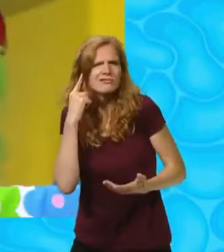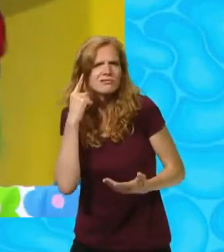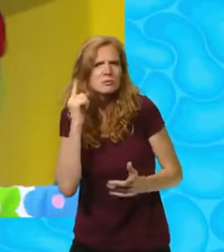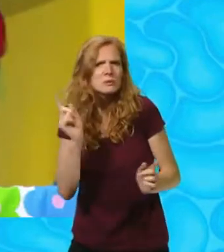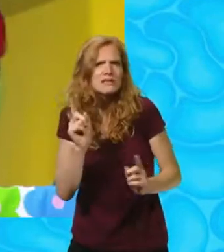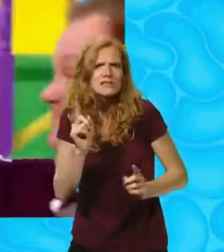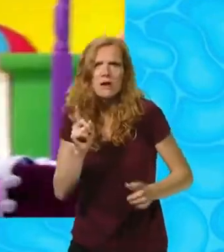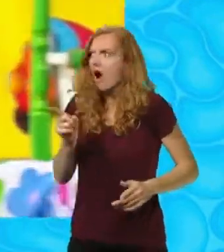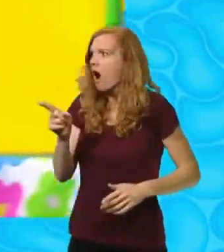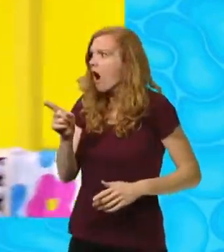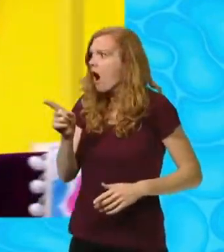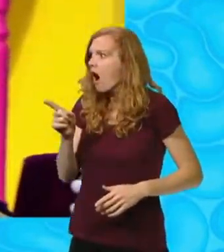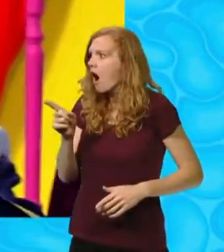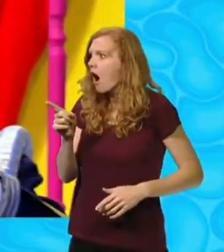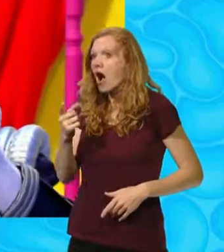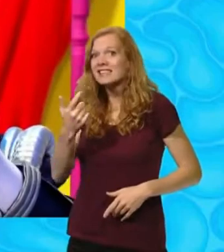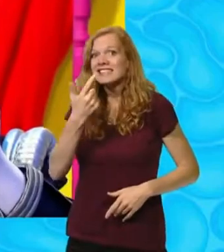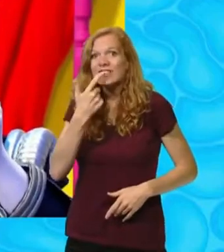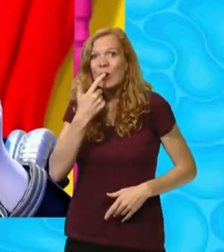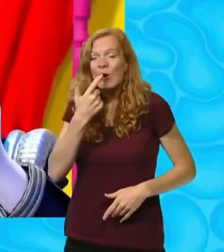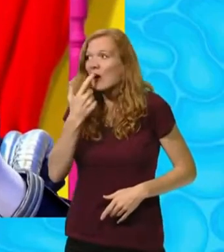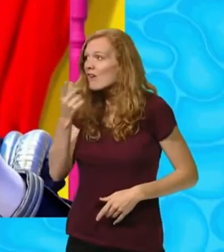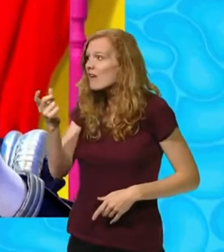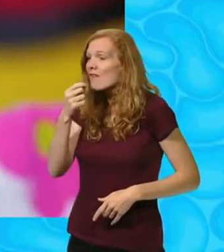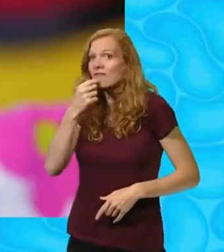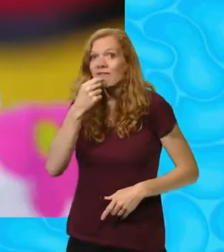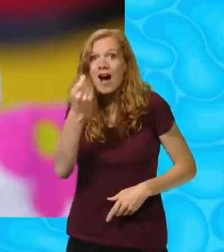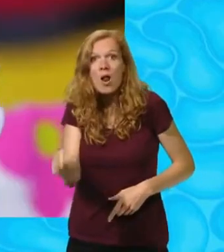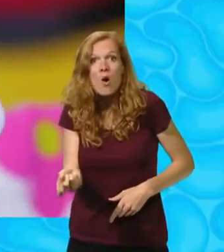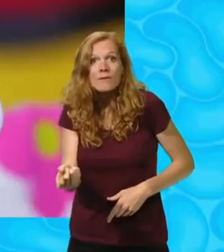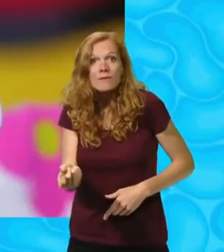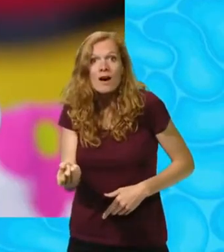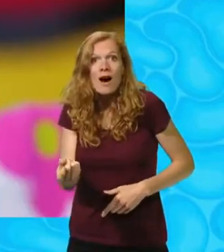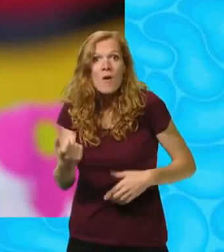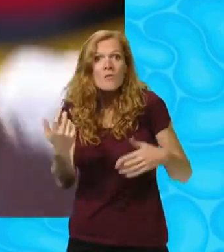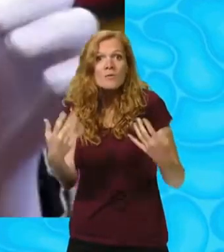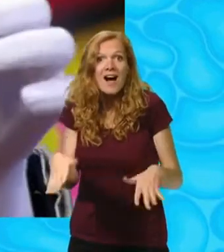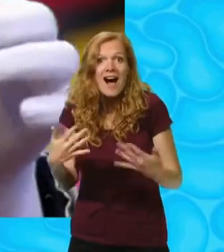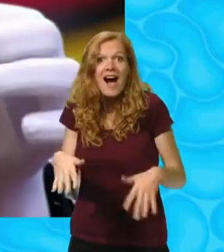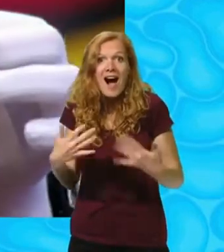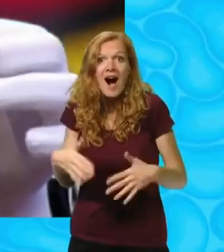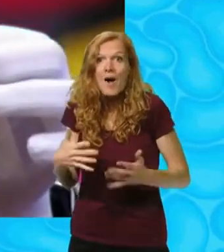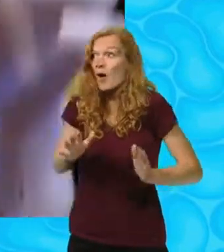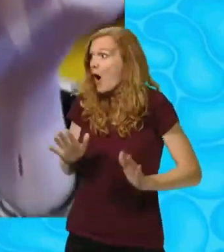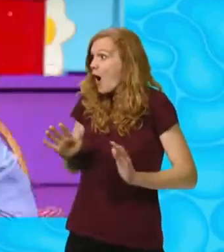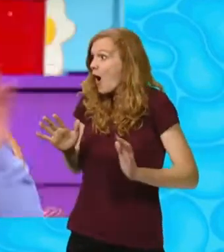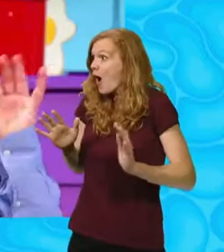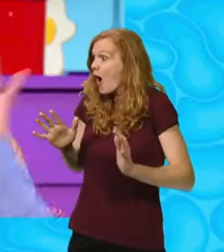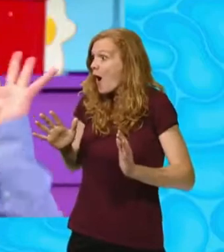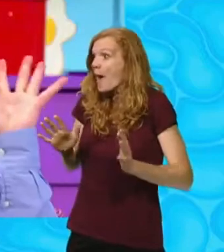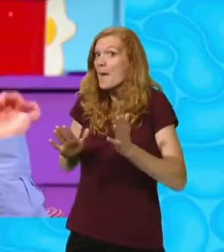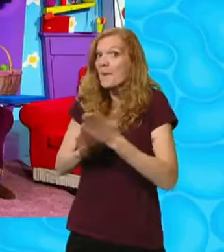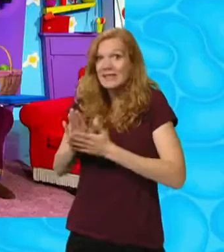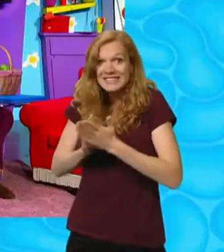Monster, look at that! Your tooth! It came out! Oh! Oh! That means